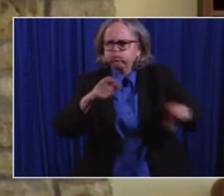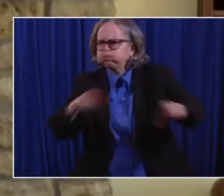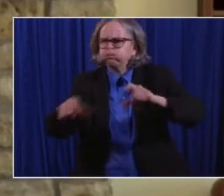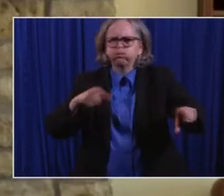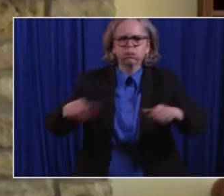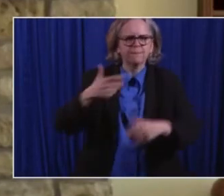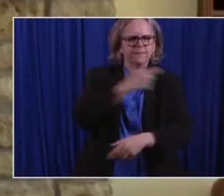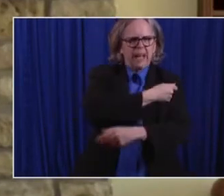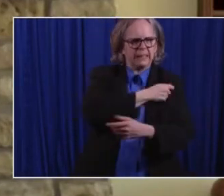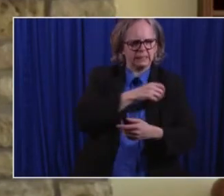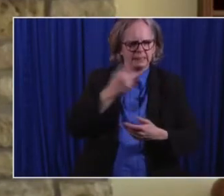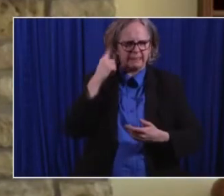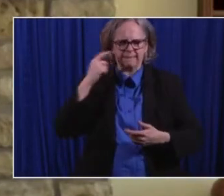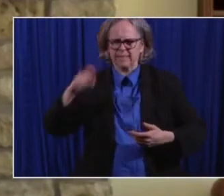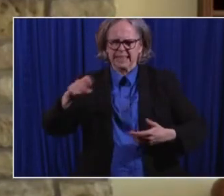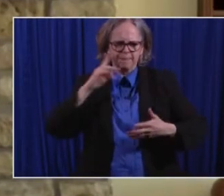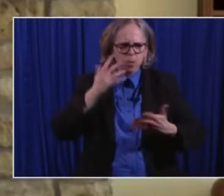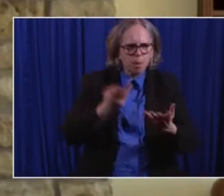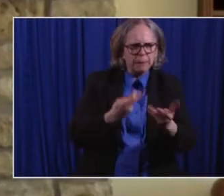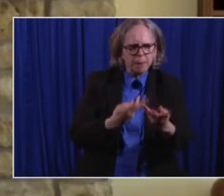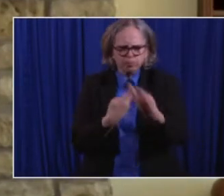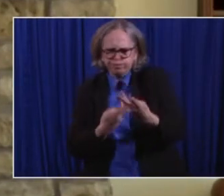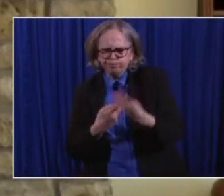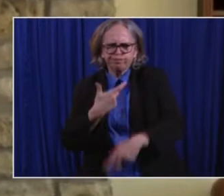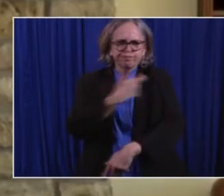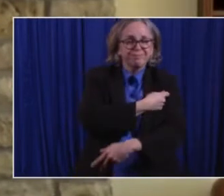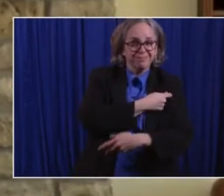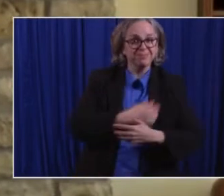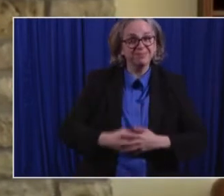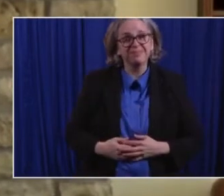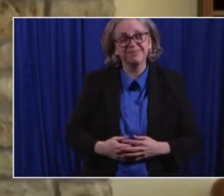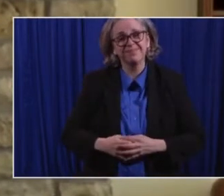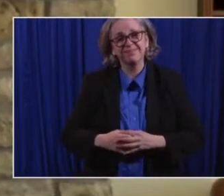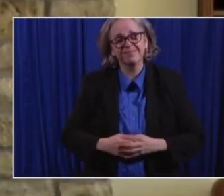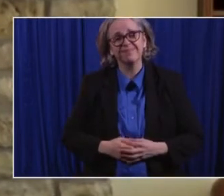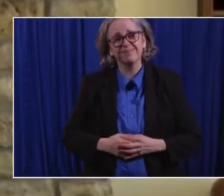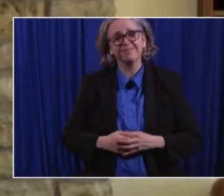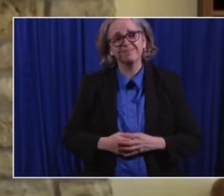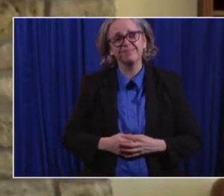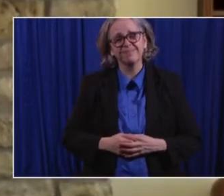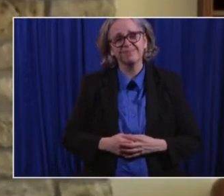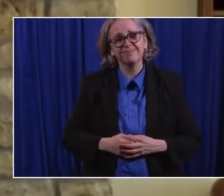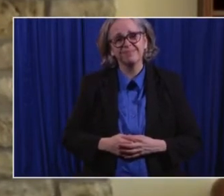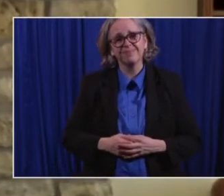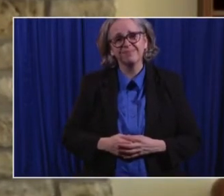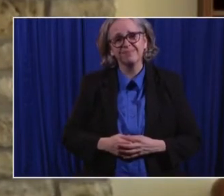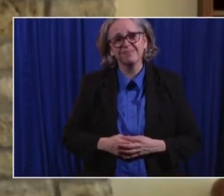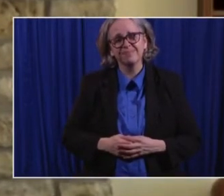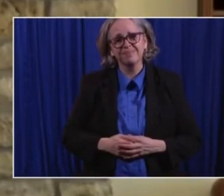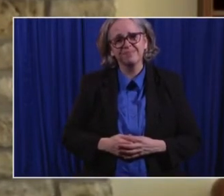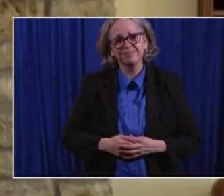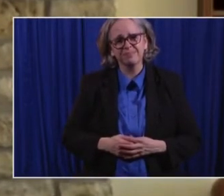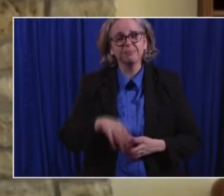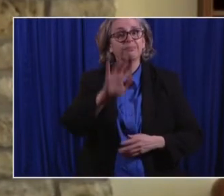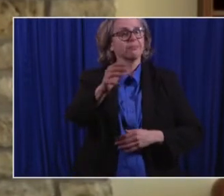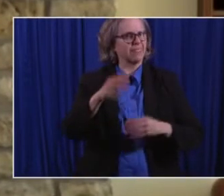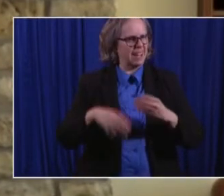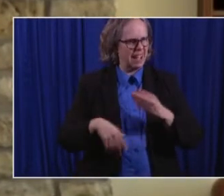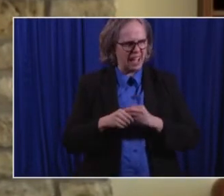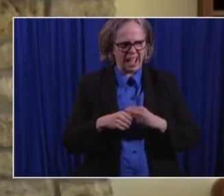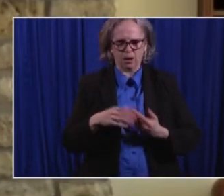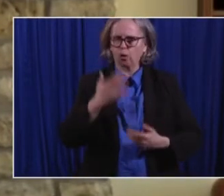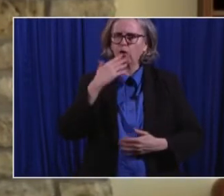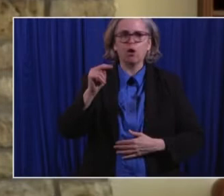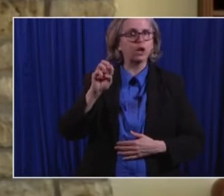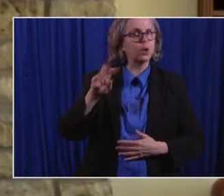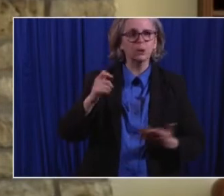The news tomorrow and today and this weekend will also be about Johnson & Johnson.